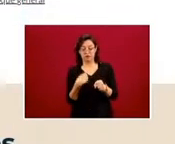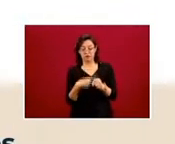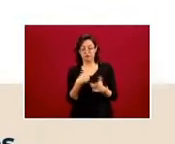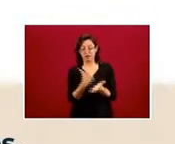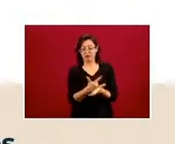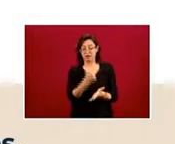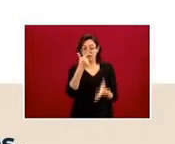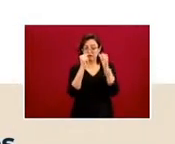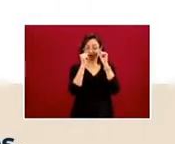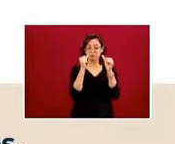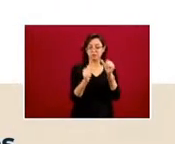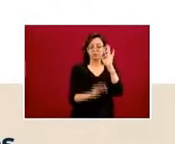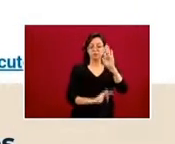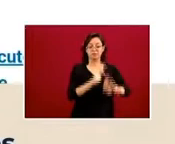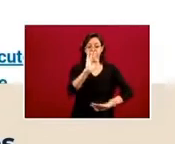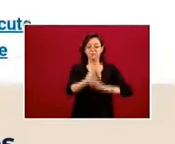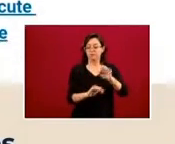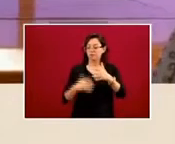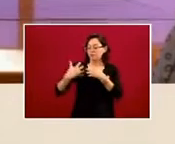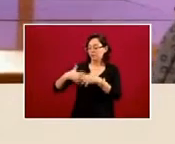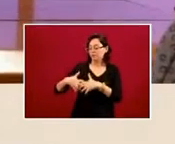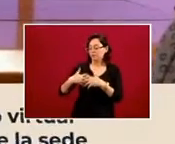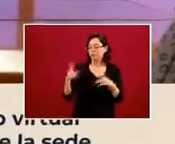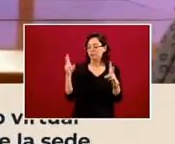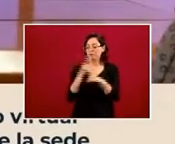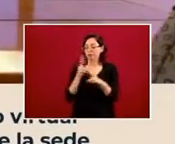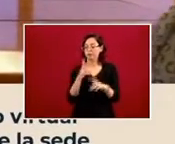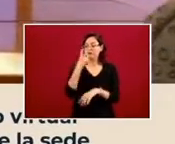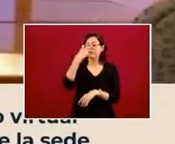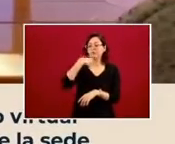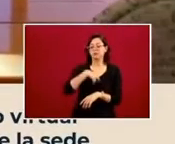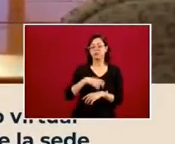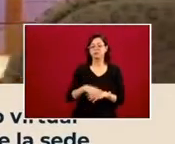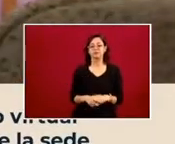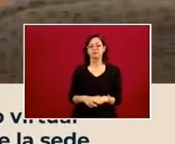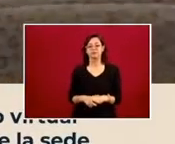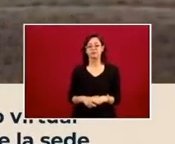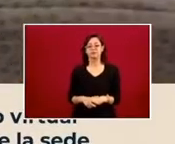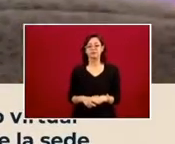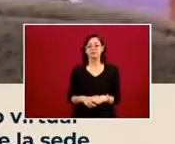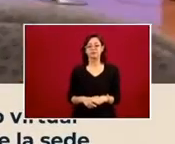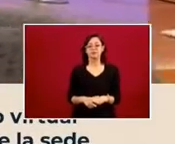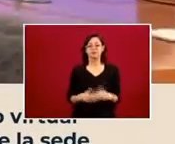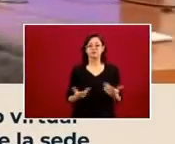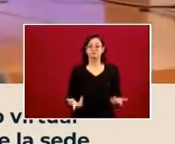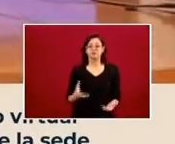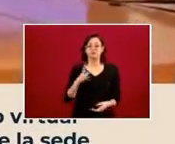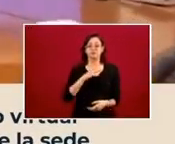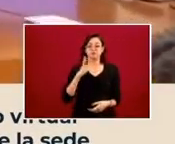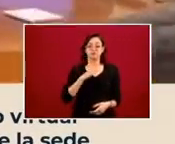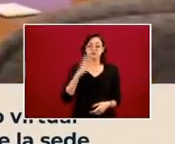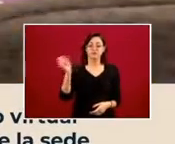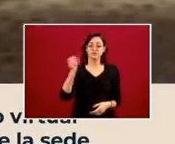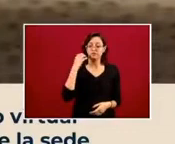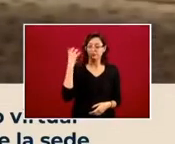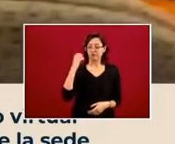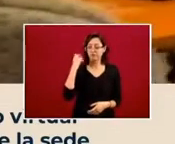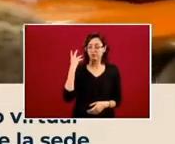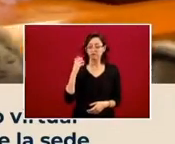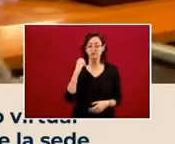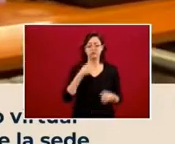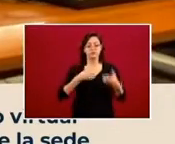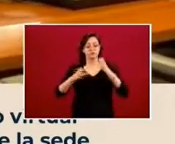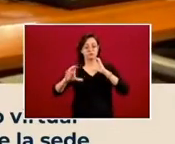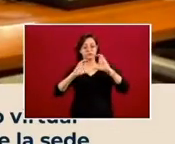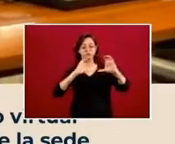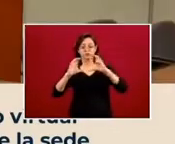critical patient treatment, ventilator handling, and this training will be complemented with